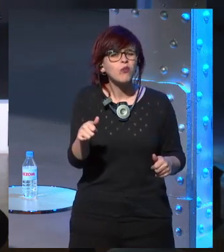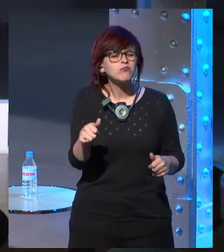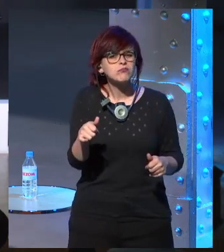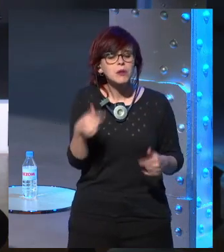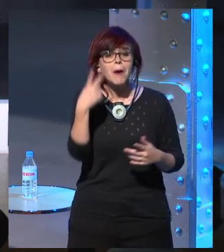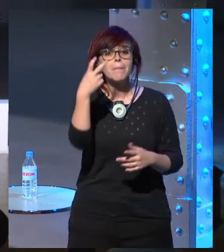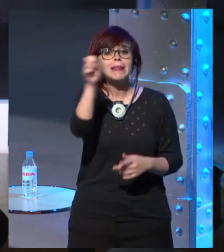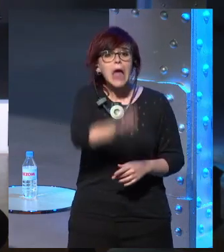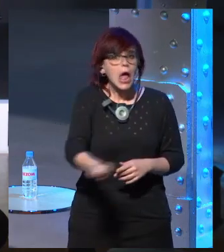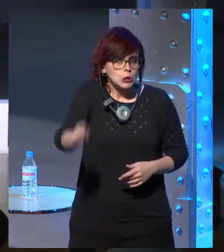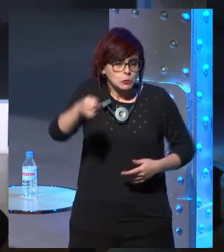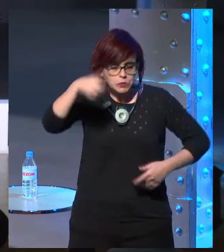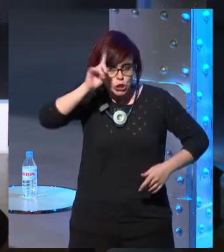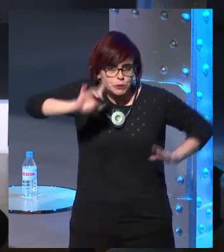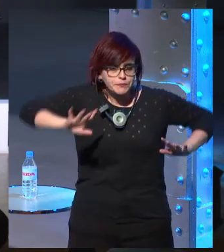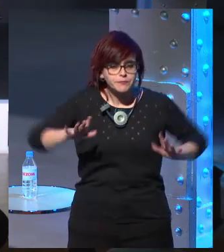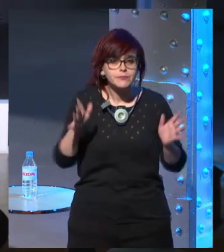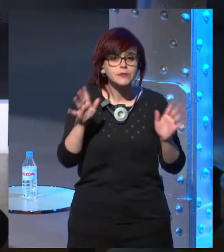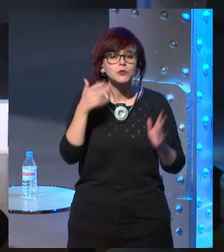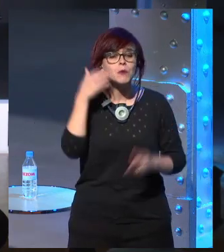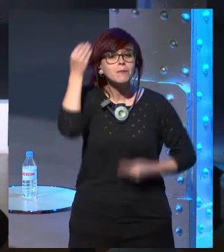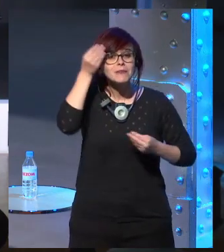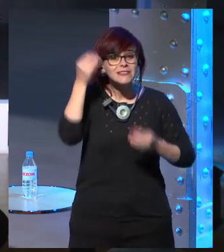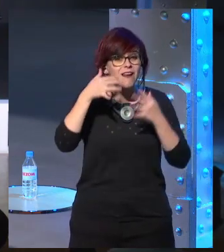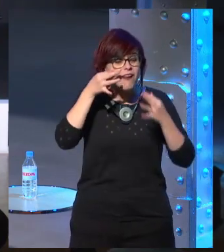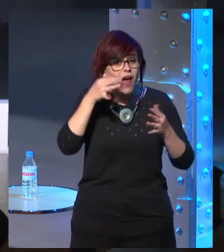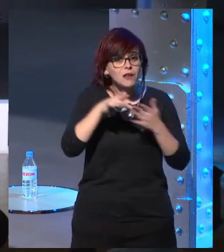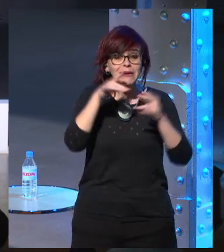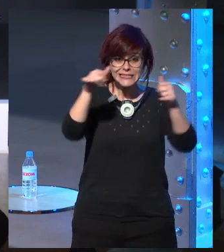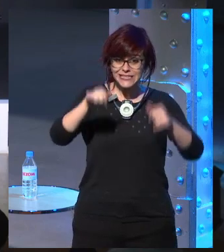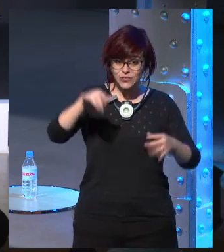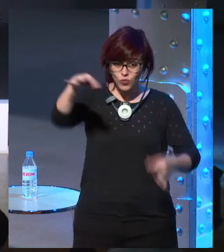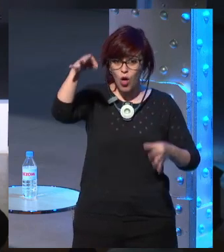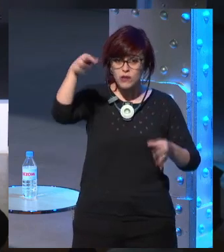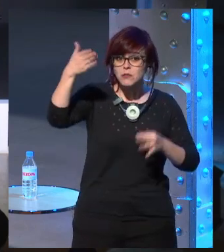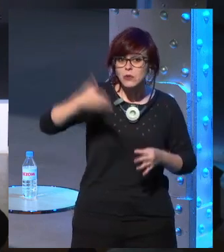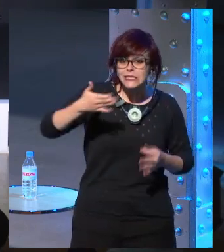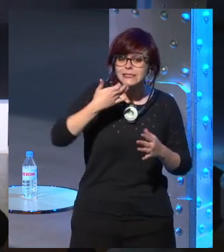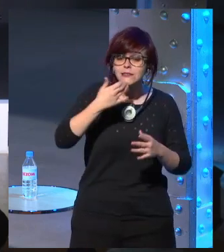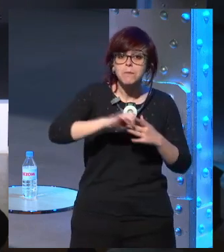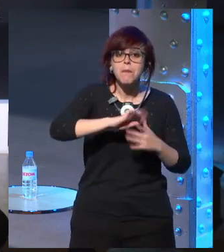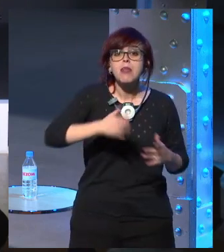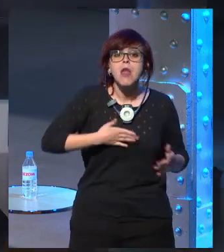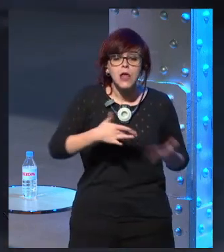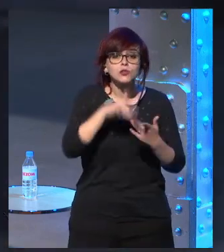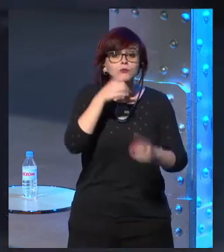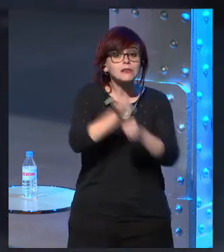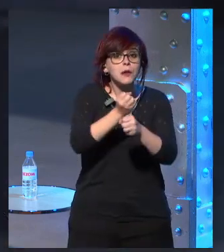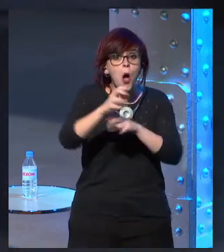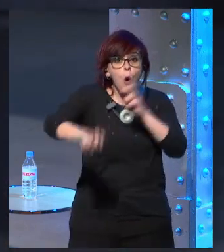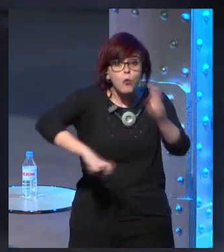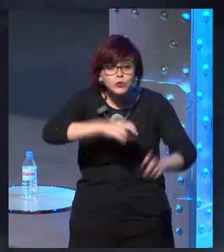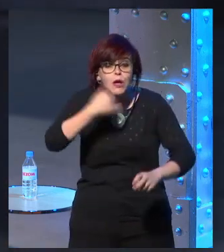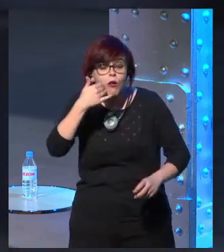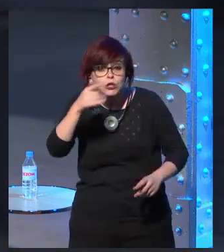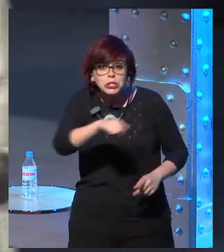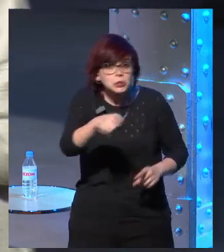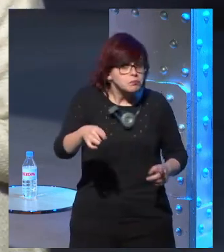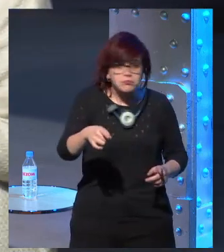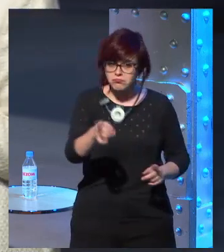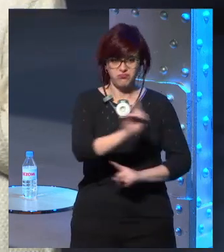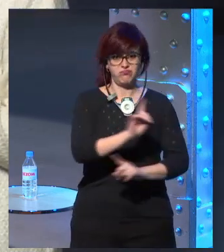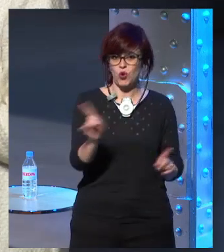Now ask me, is that diploma really relevant if I were to look for a job tomorrow? Not so much. I actually think my diploma should be